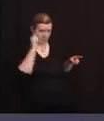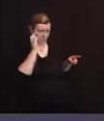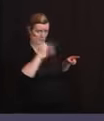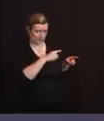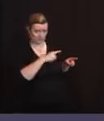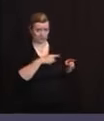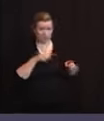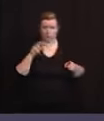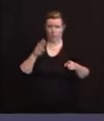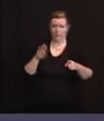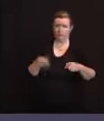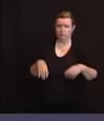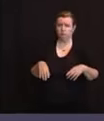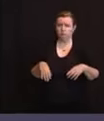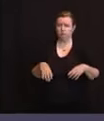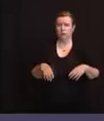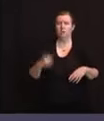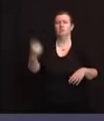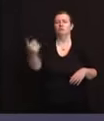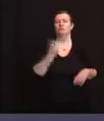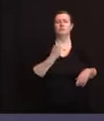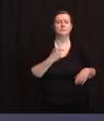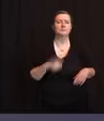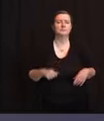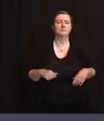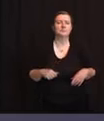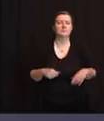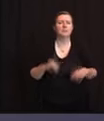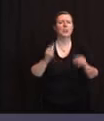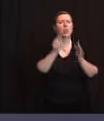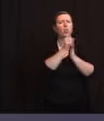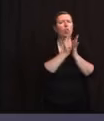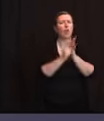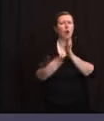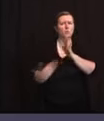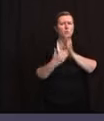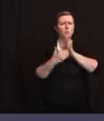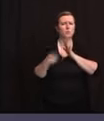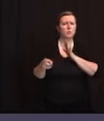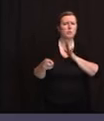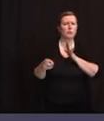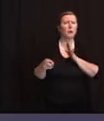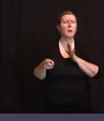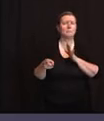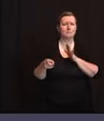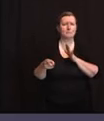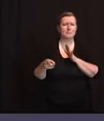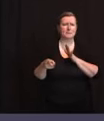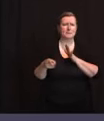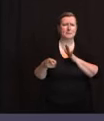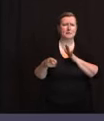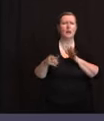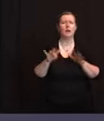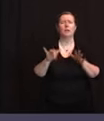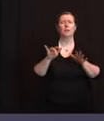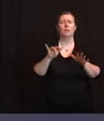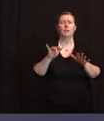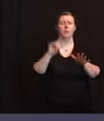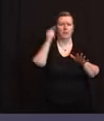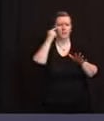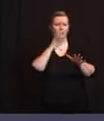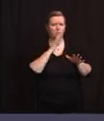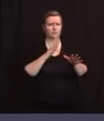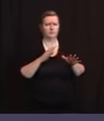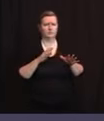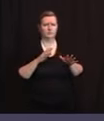you about the lawsuit, but I think you probably answered the question. I know that one part of that was due process violated.